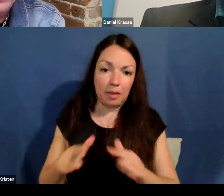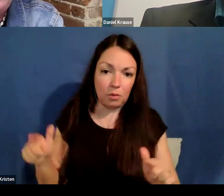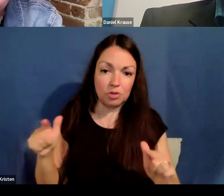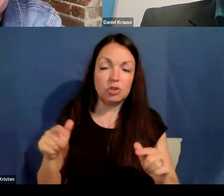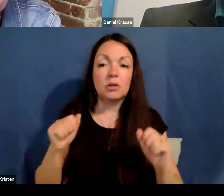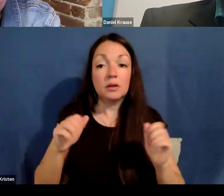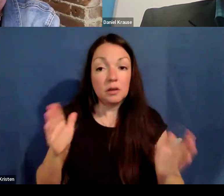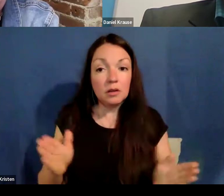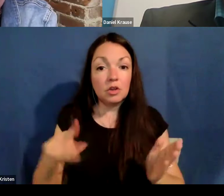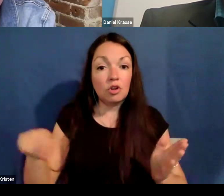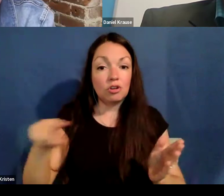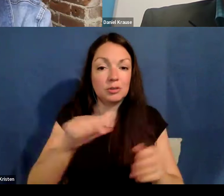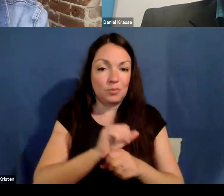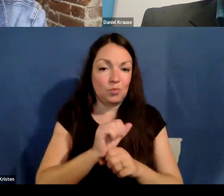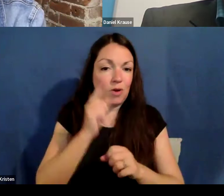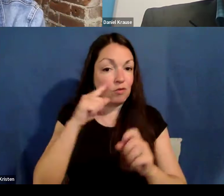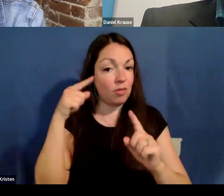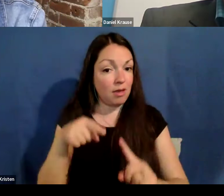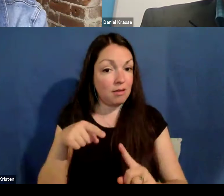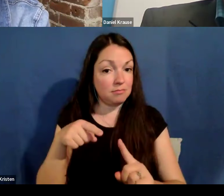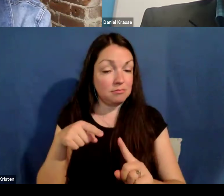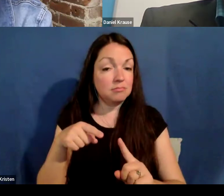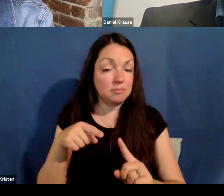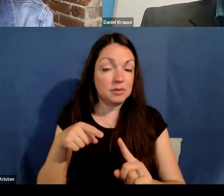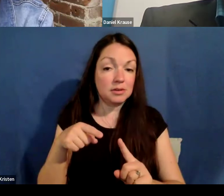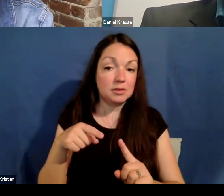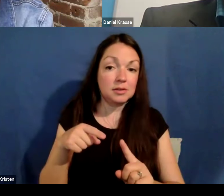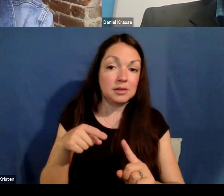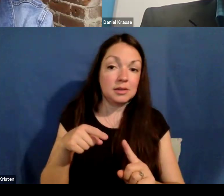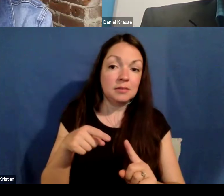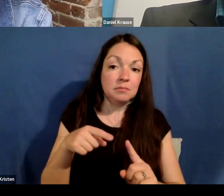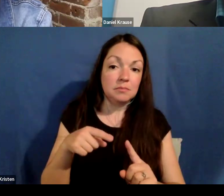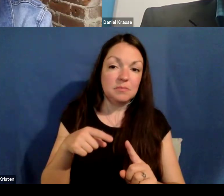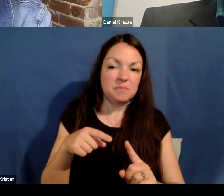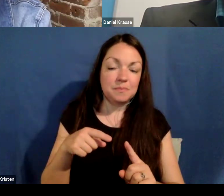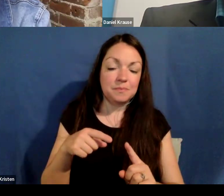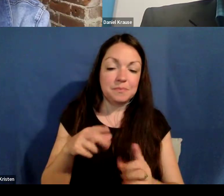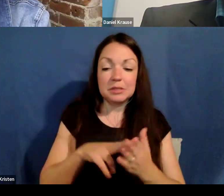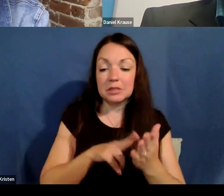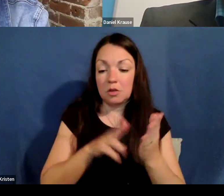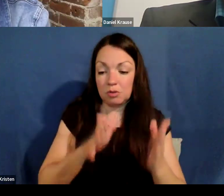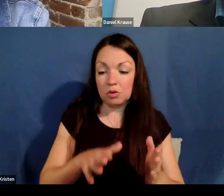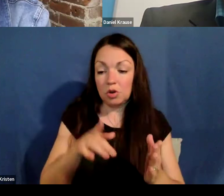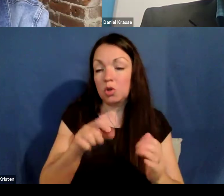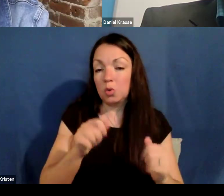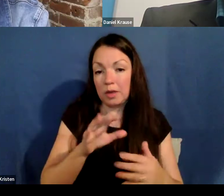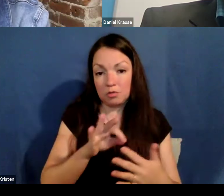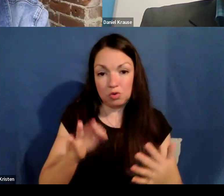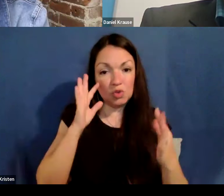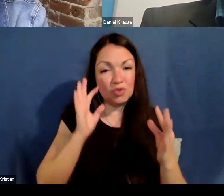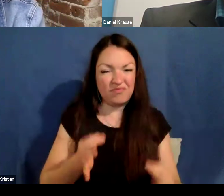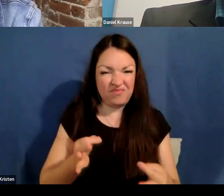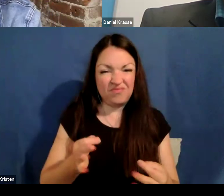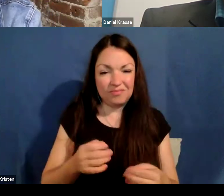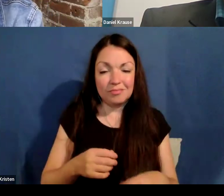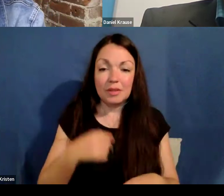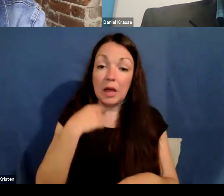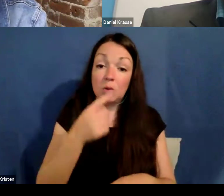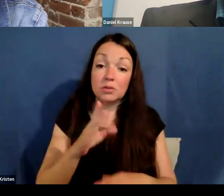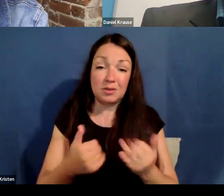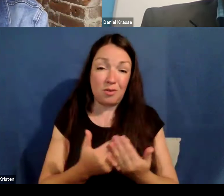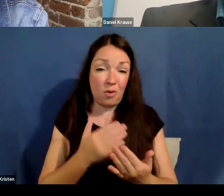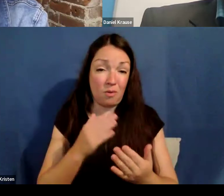work towards that. And, but as a contractor, you get to choose. And I would say to all contractors I